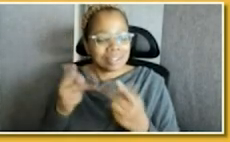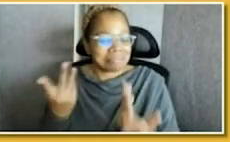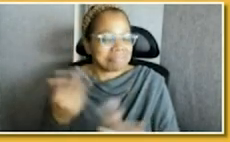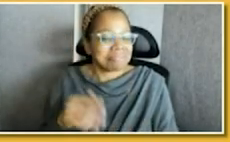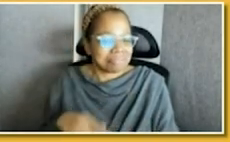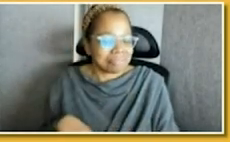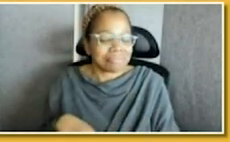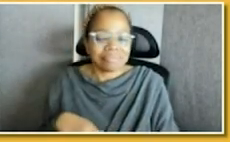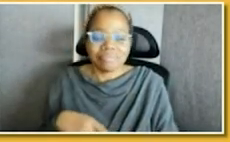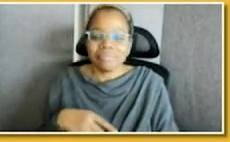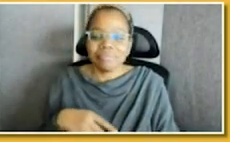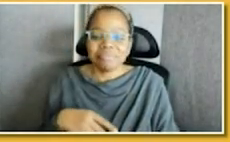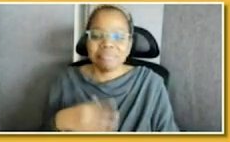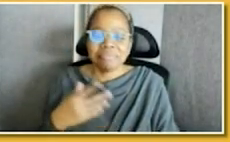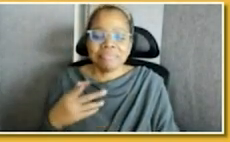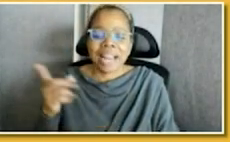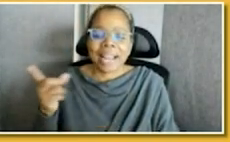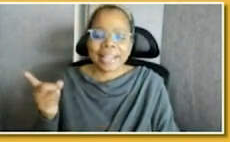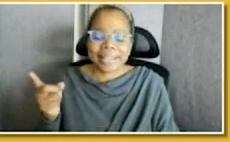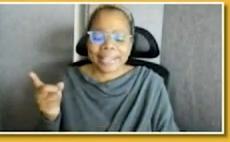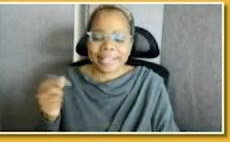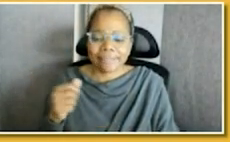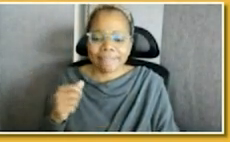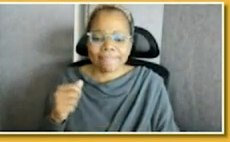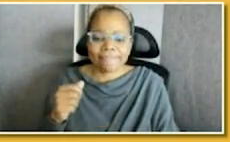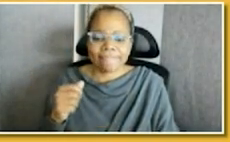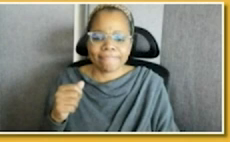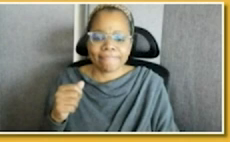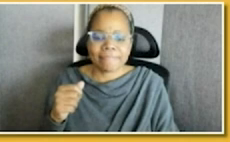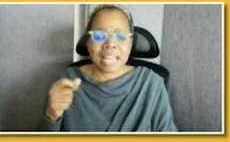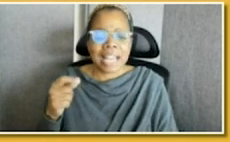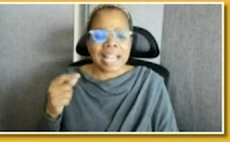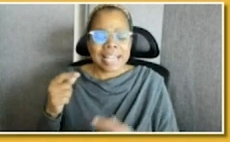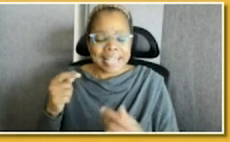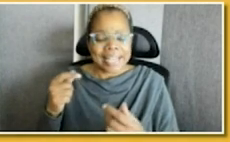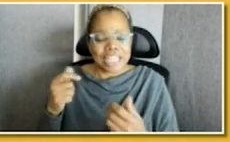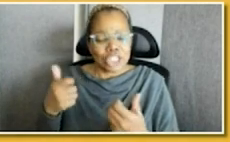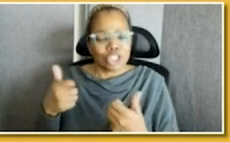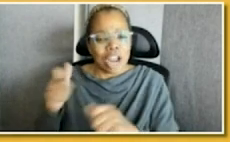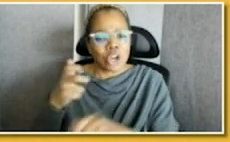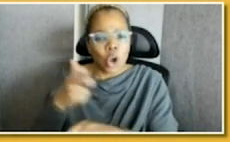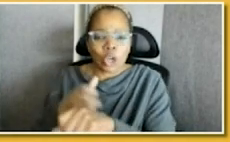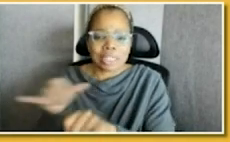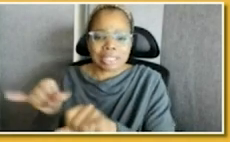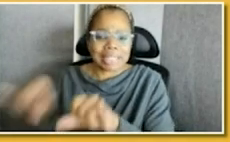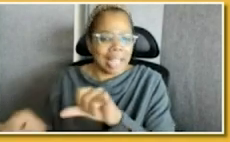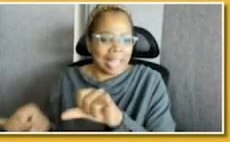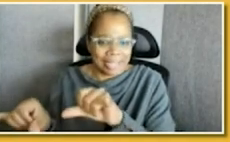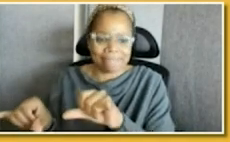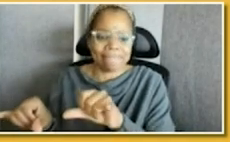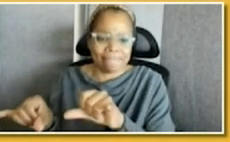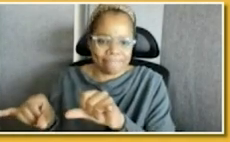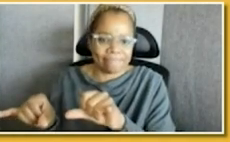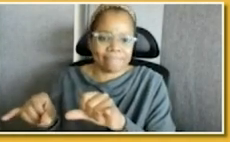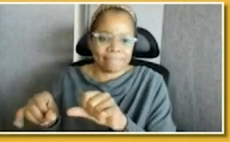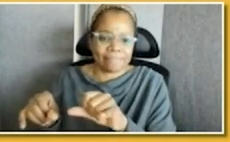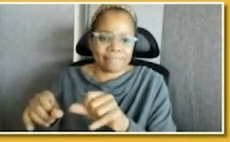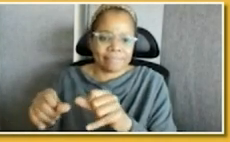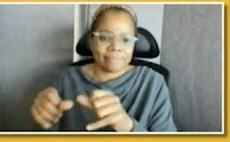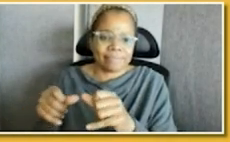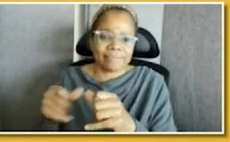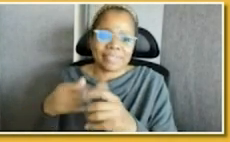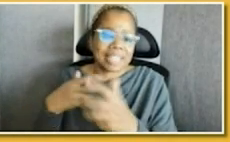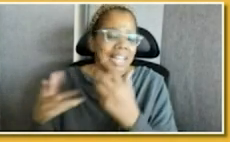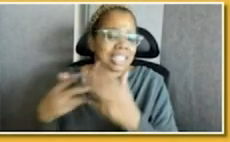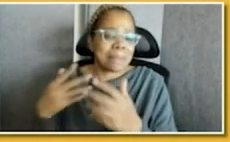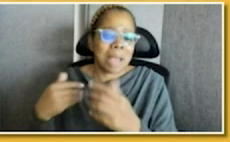know, he fought hard to stay there, even with the strife that, you know, the film will go